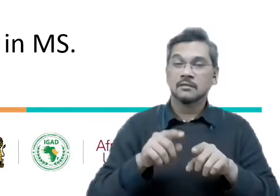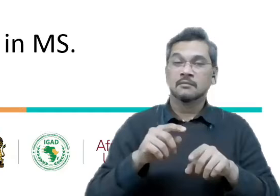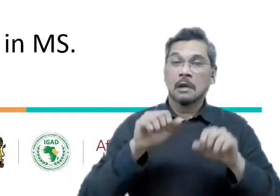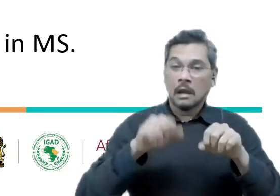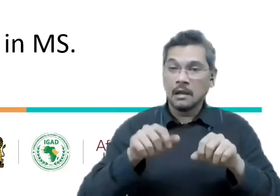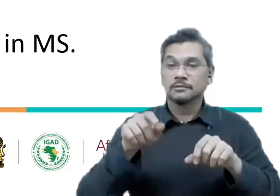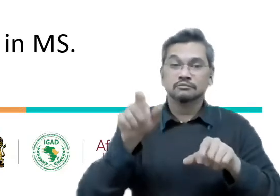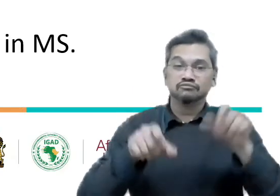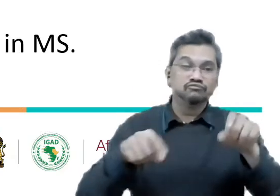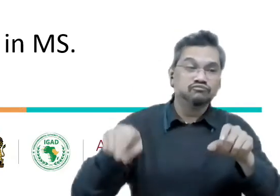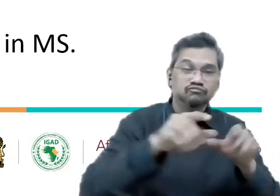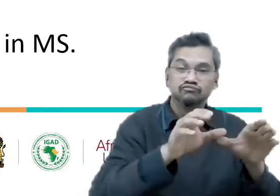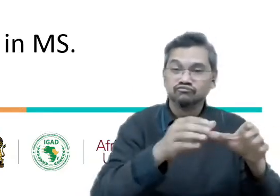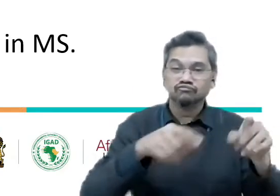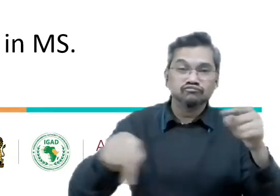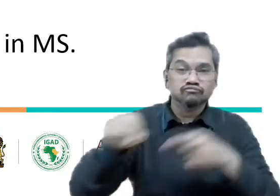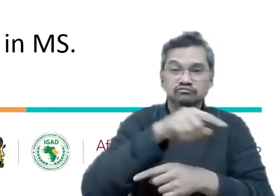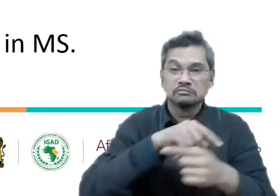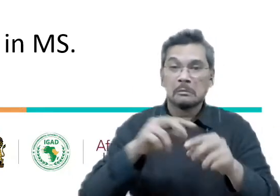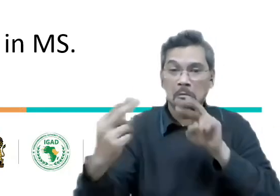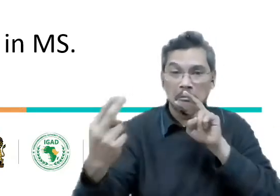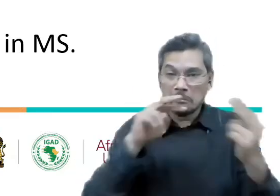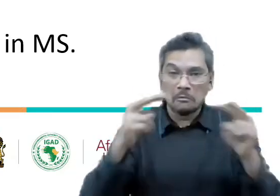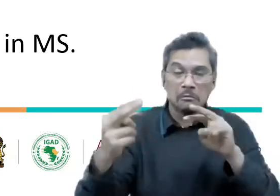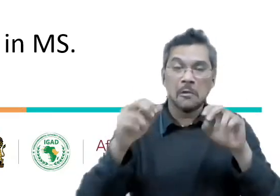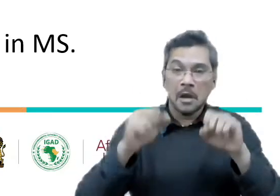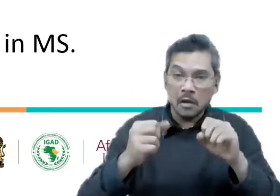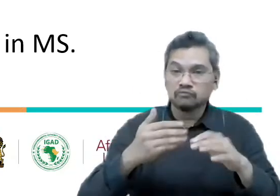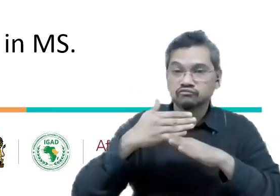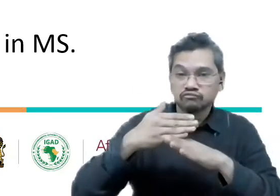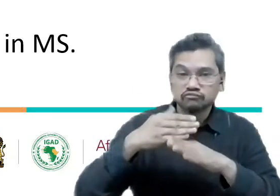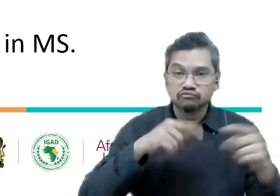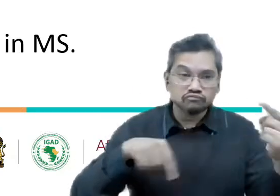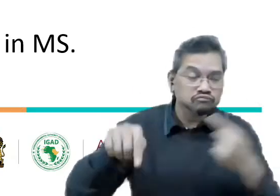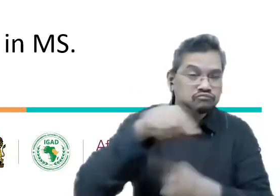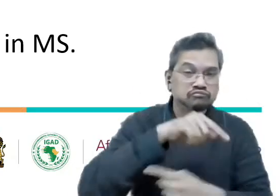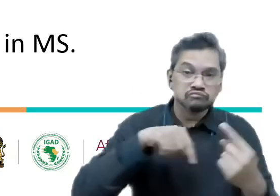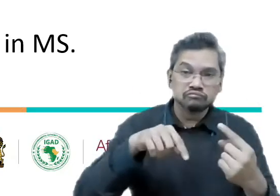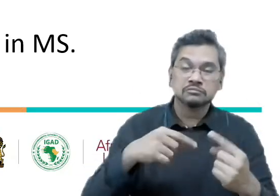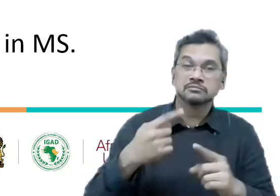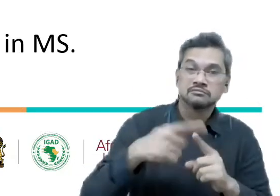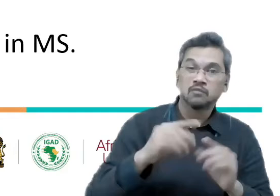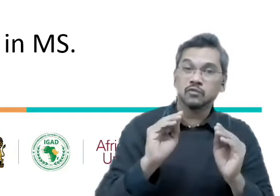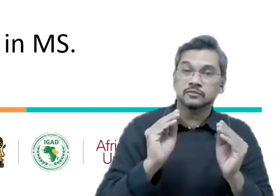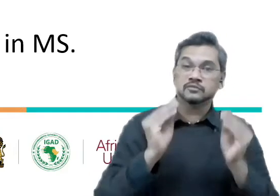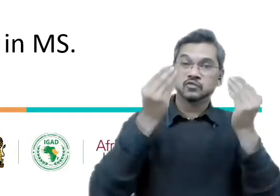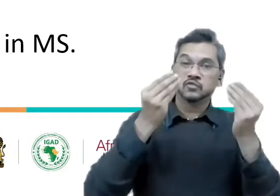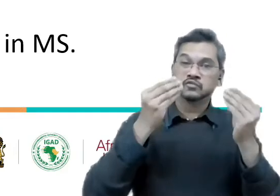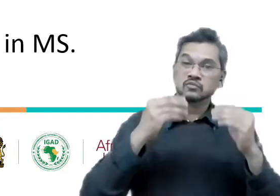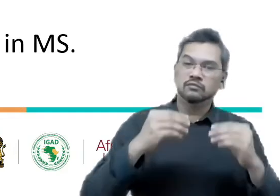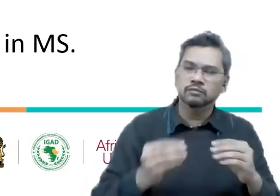over 10,000 youth. I think this is an initiative that we need to build on to ensure that DRR